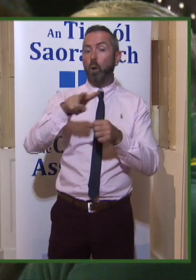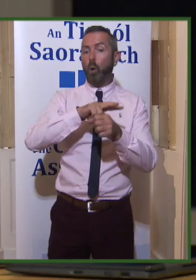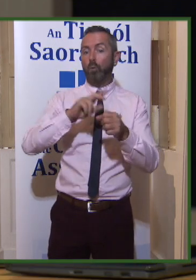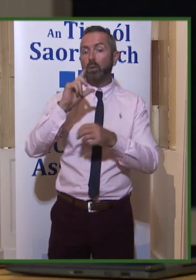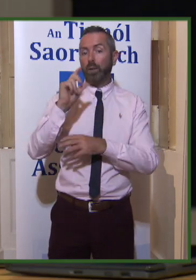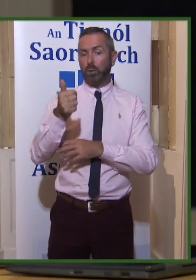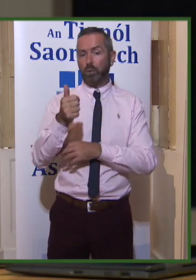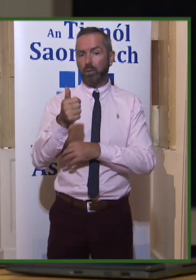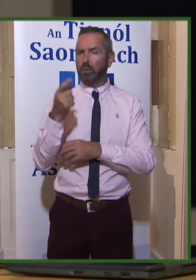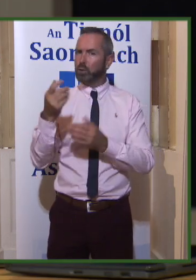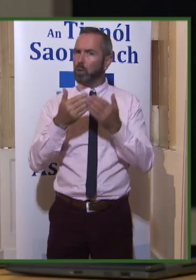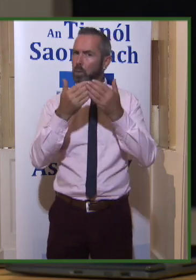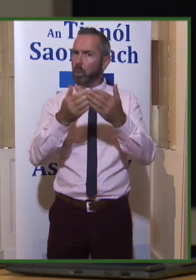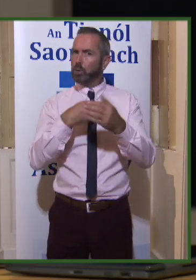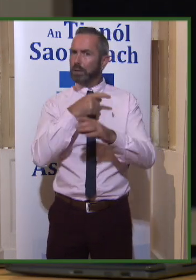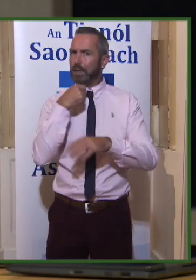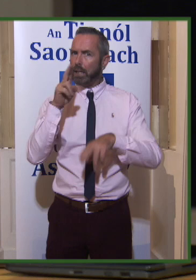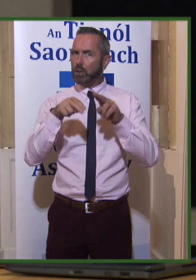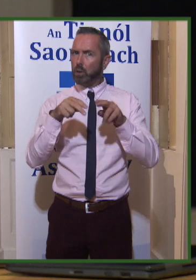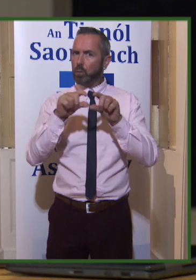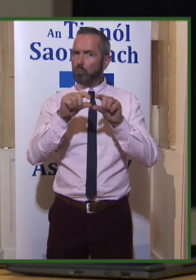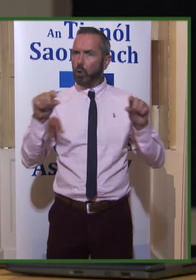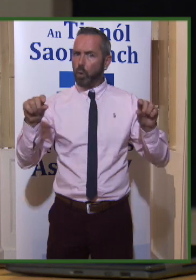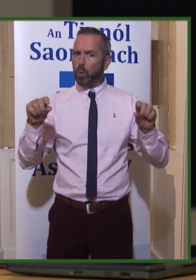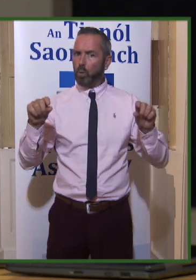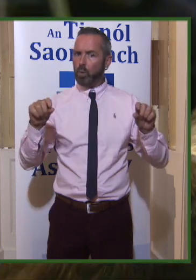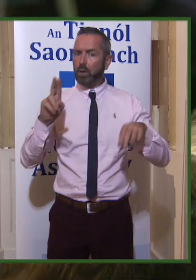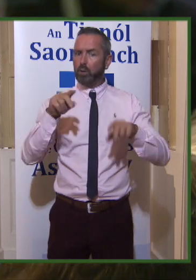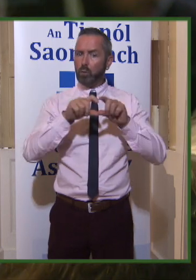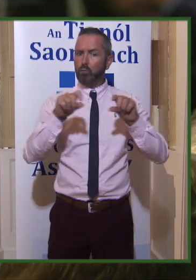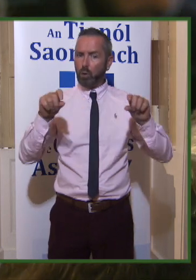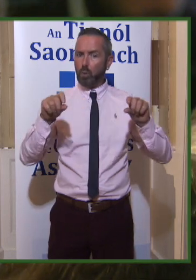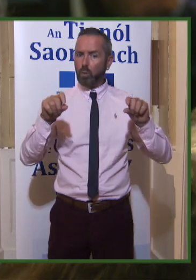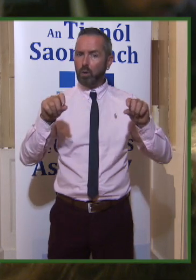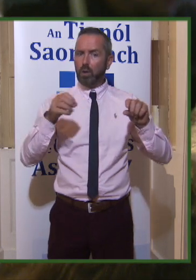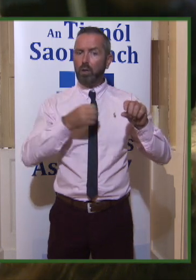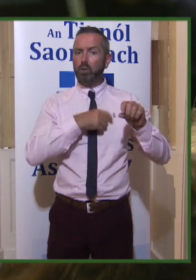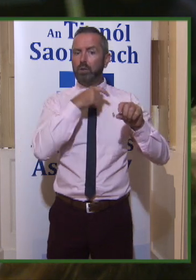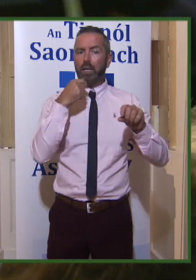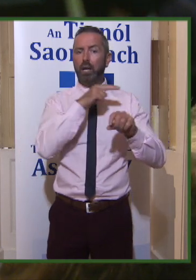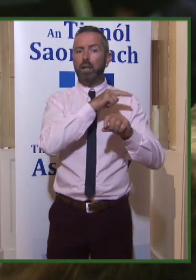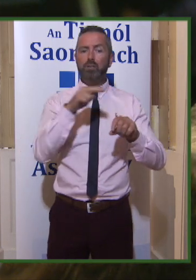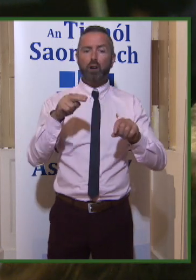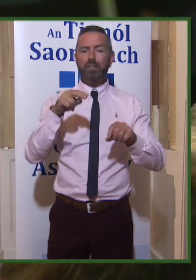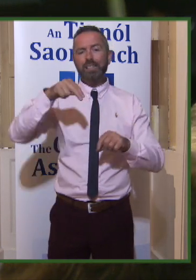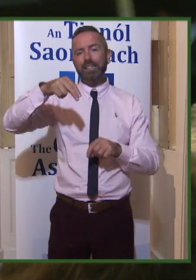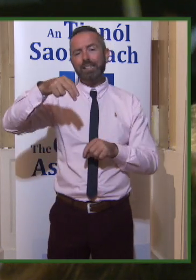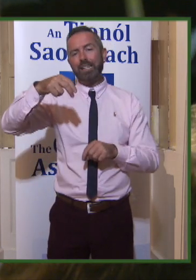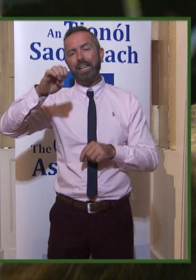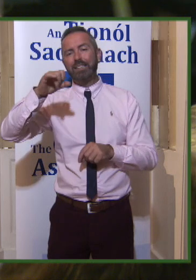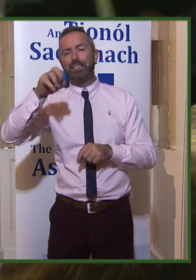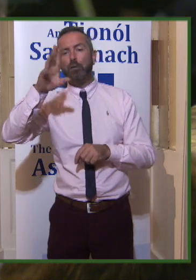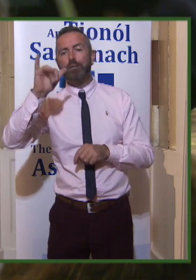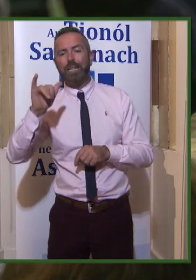Sorry, and your proposed amendment is to insert a new row in ballot paper 3, which, what's the text read? Not necessarily an